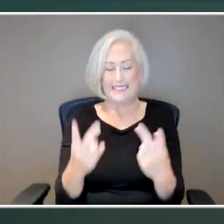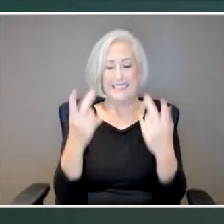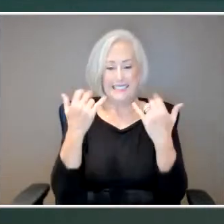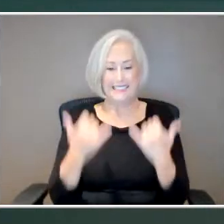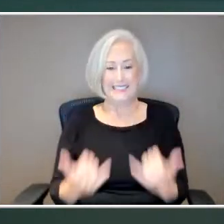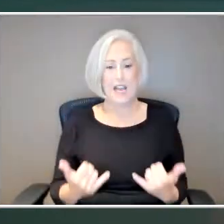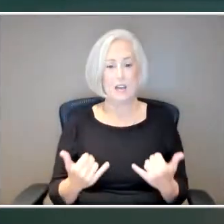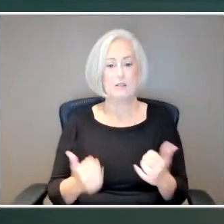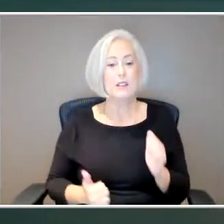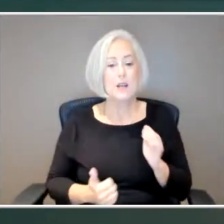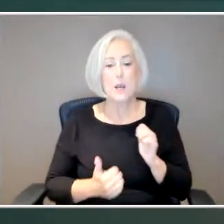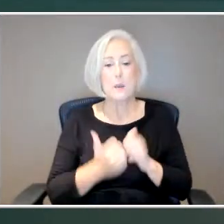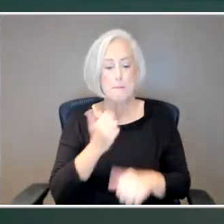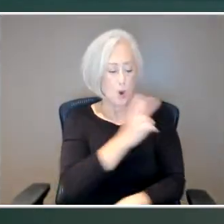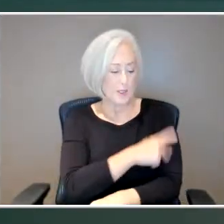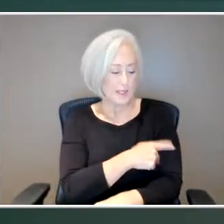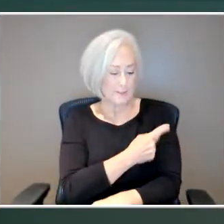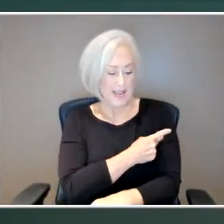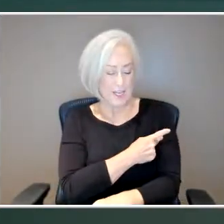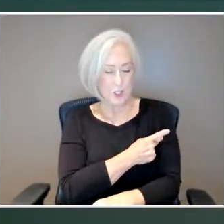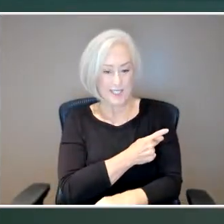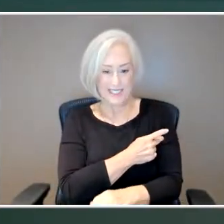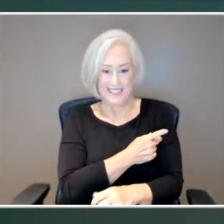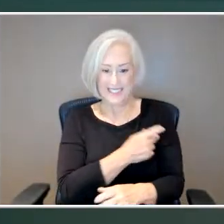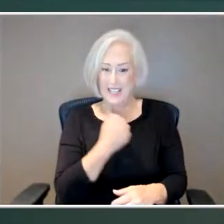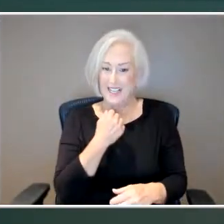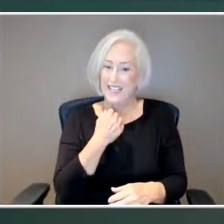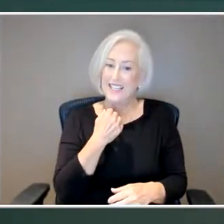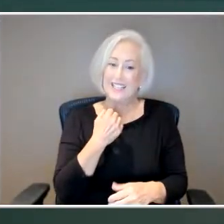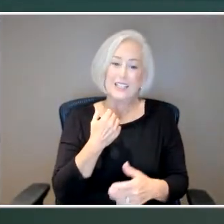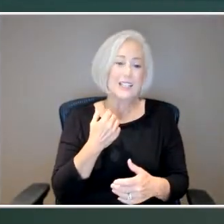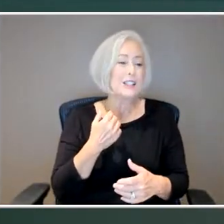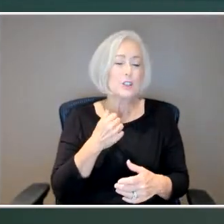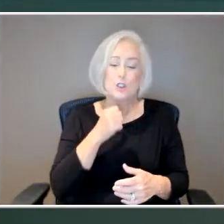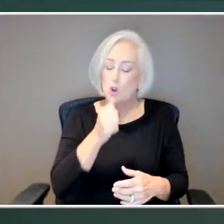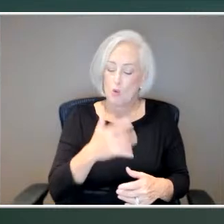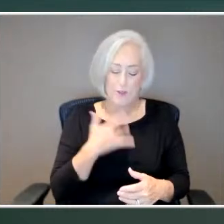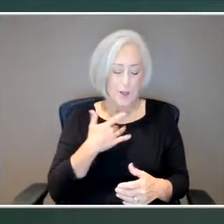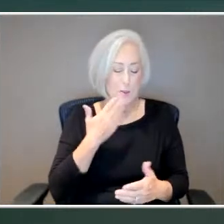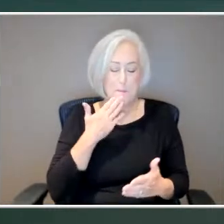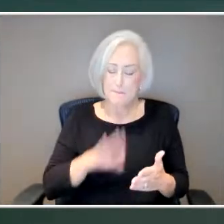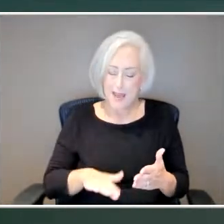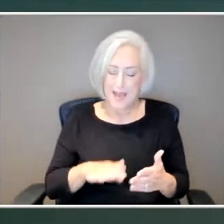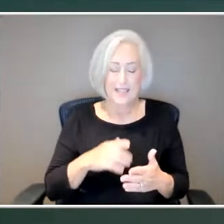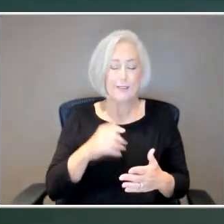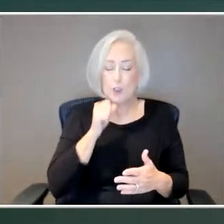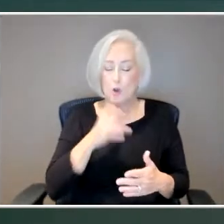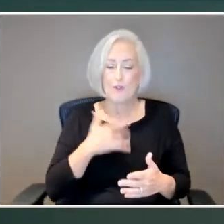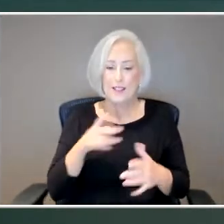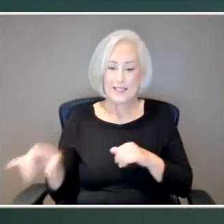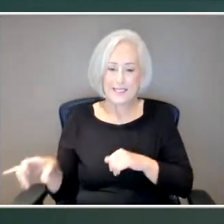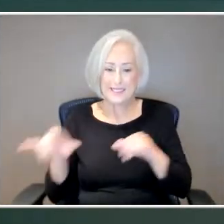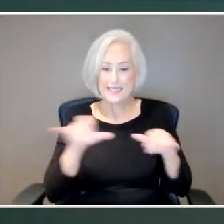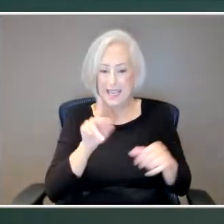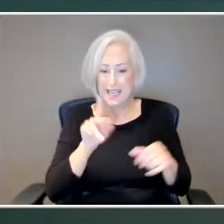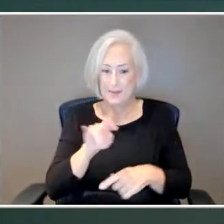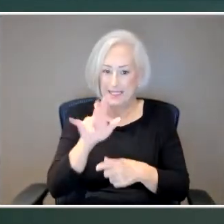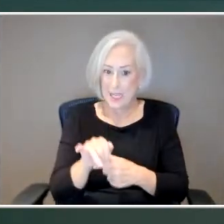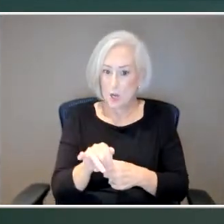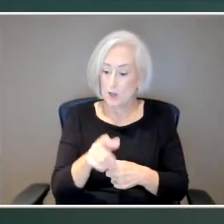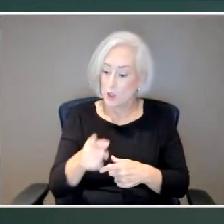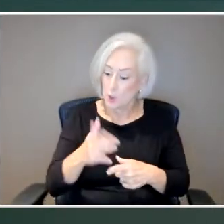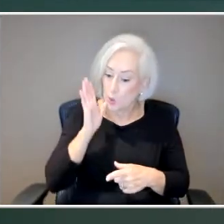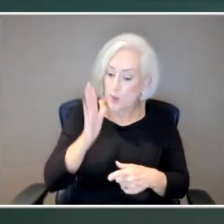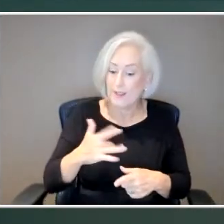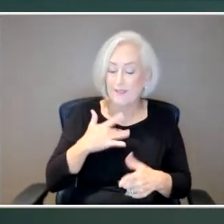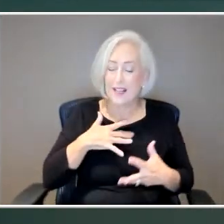Most patients, and I want to make sure that most patients don't feel badly if they're not where Kerrie is. It's normal to go through a period of loss and grieving